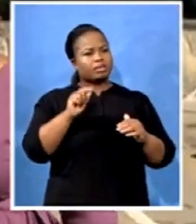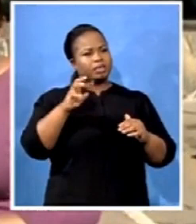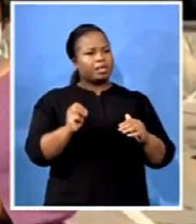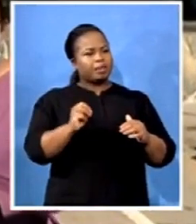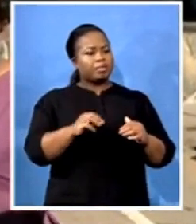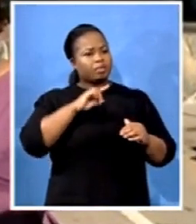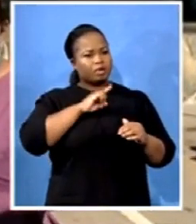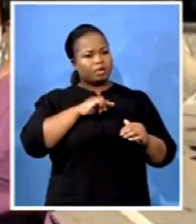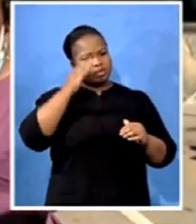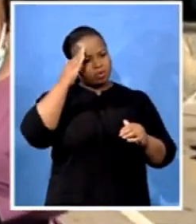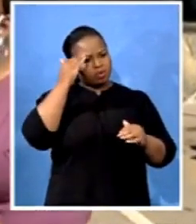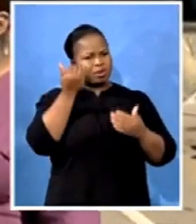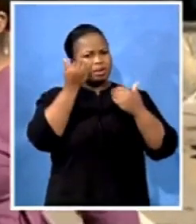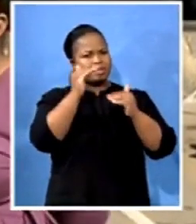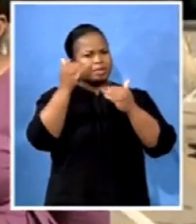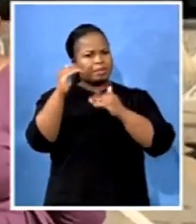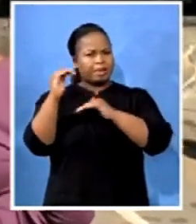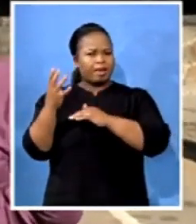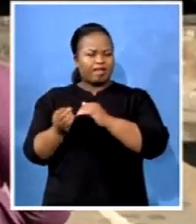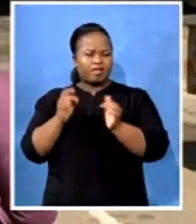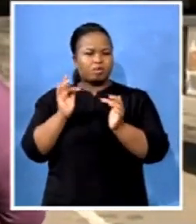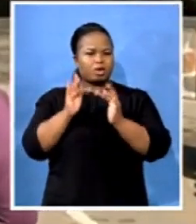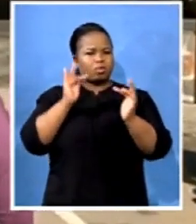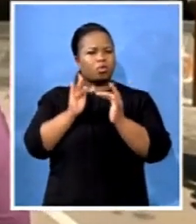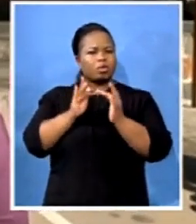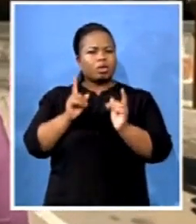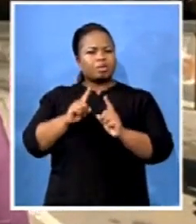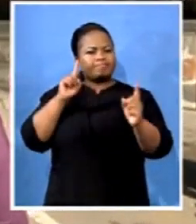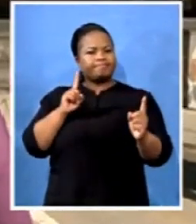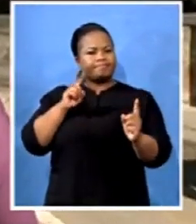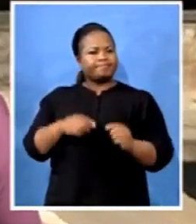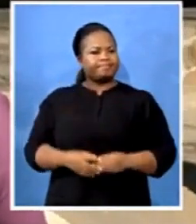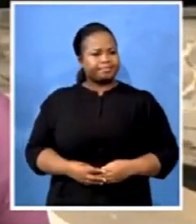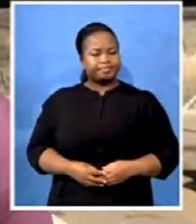we are now facing the spread of COVID-19. Good morning.